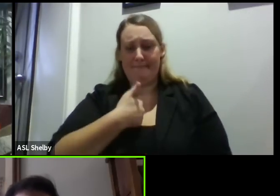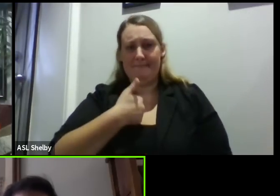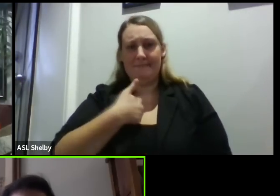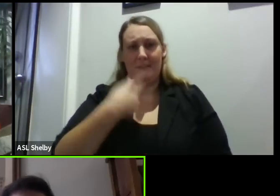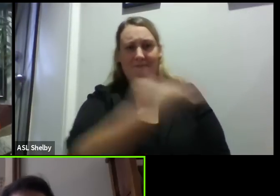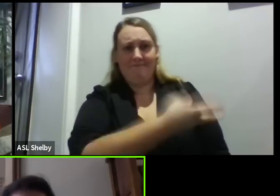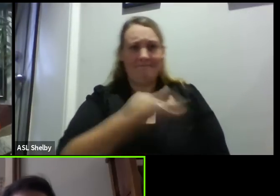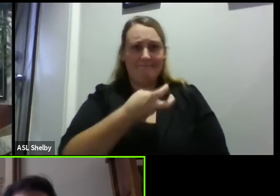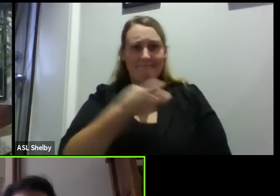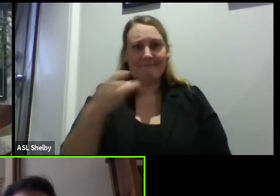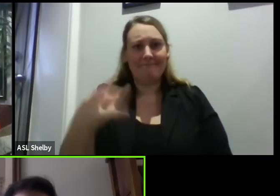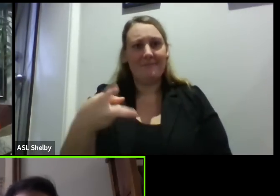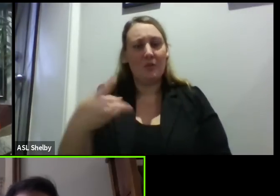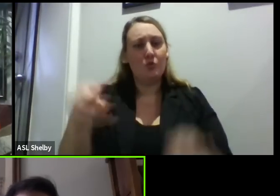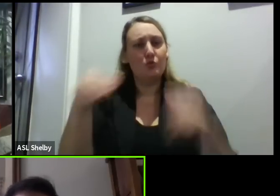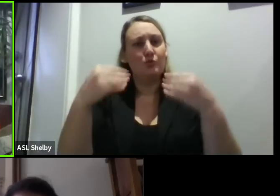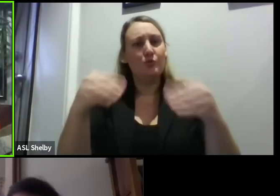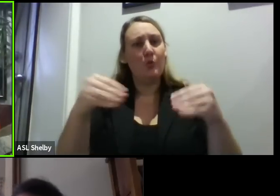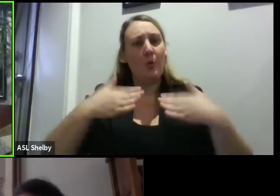trade.